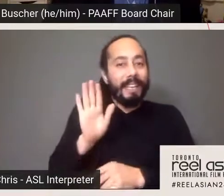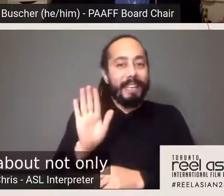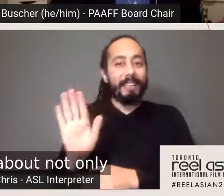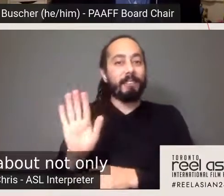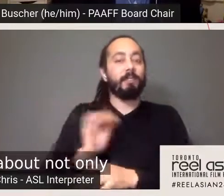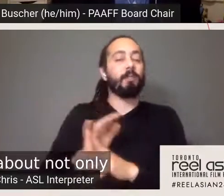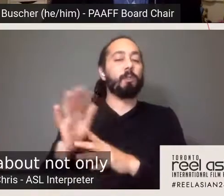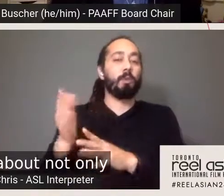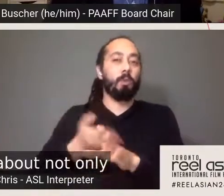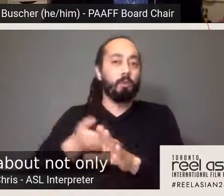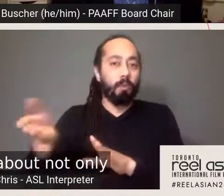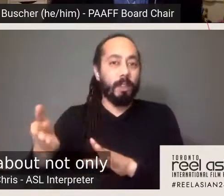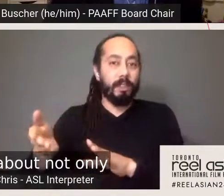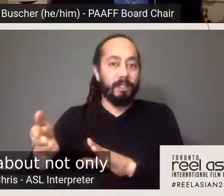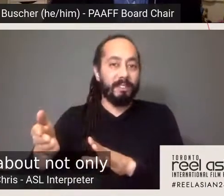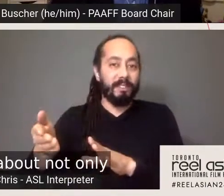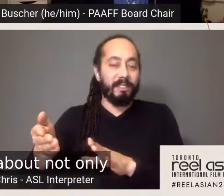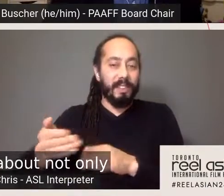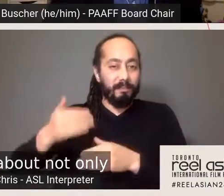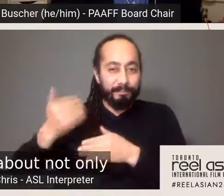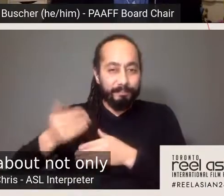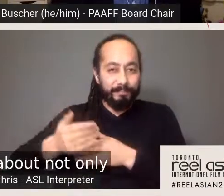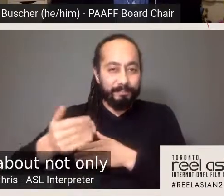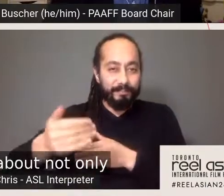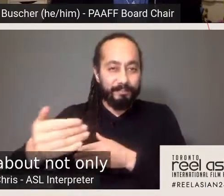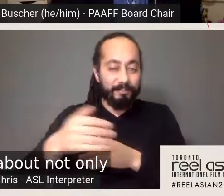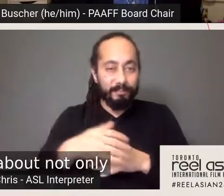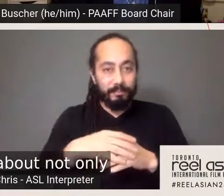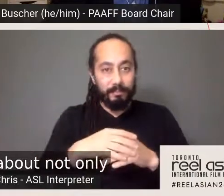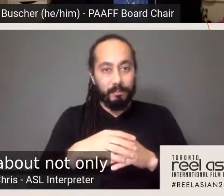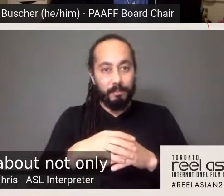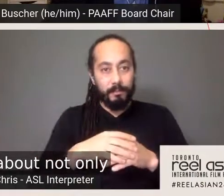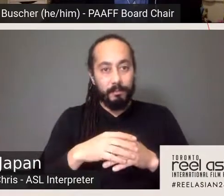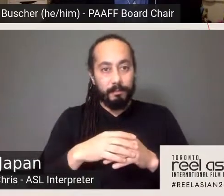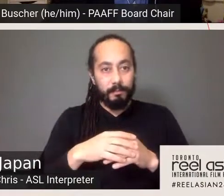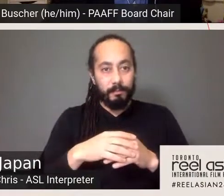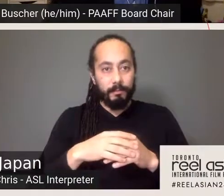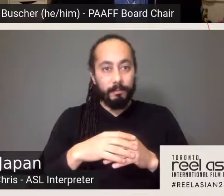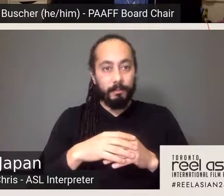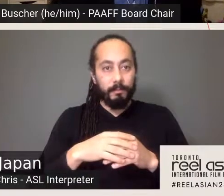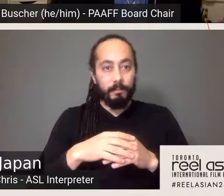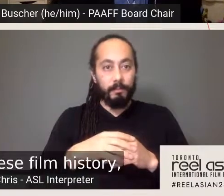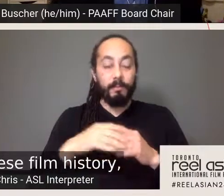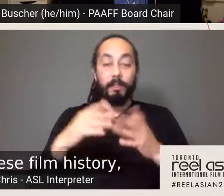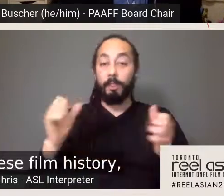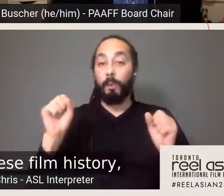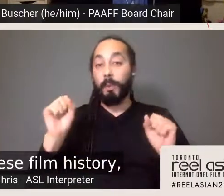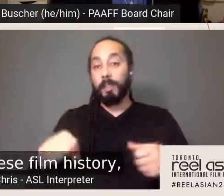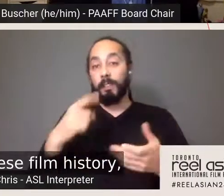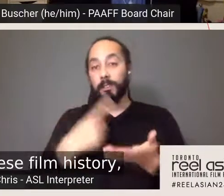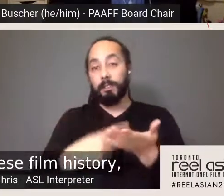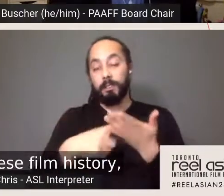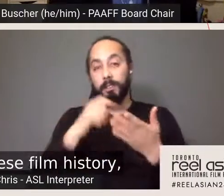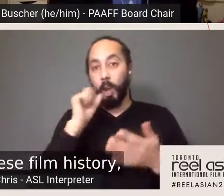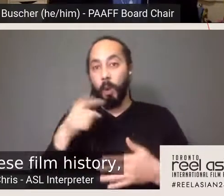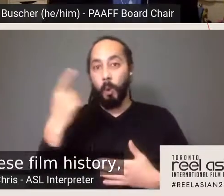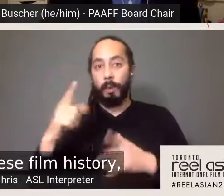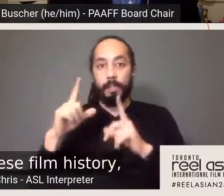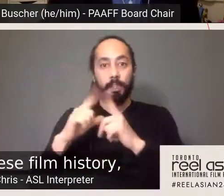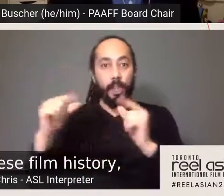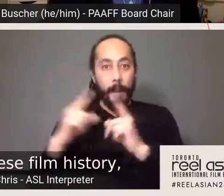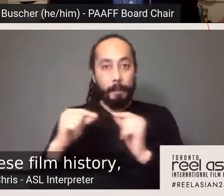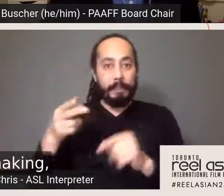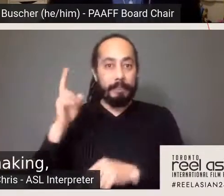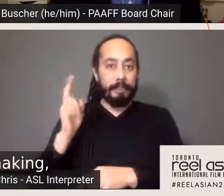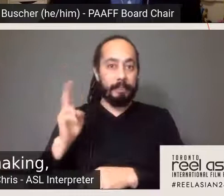through. So yeah, we can talk about not only the history of Japan and the history of Japanese film